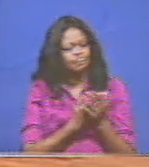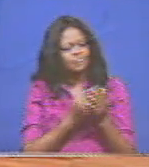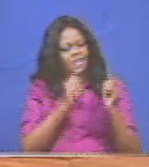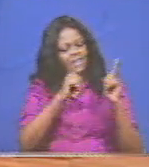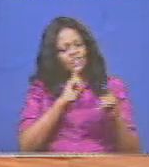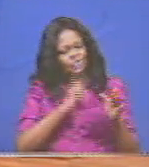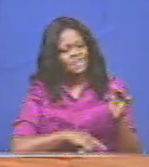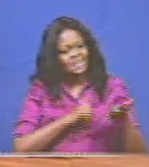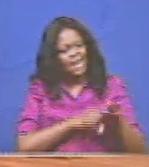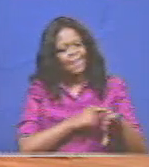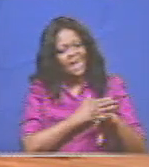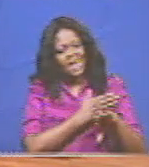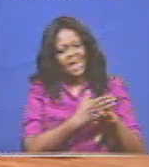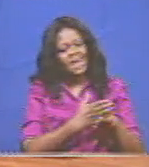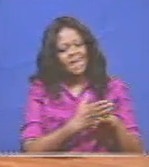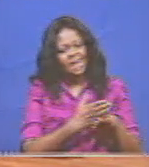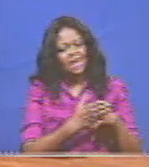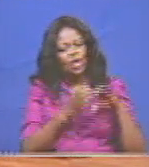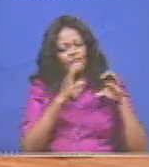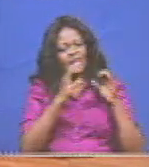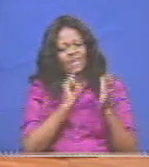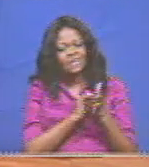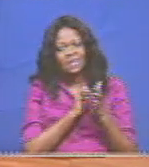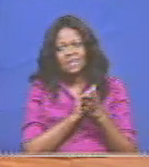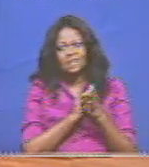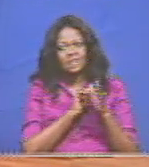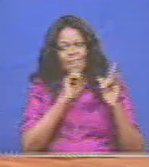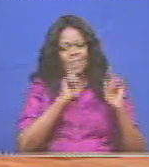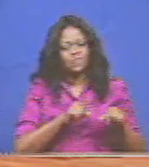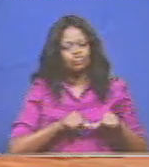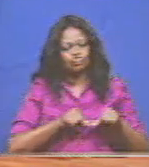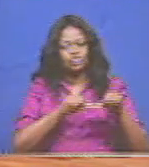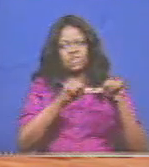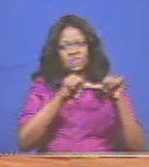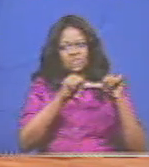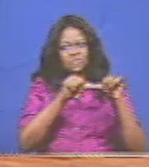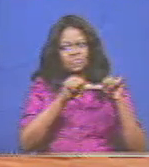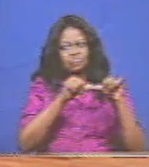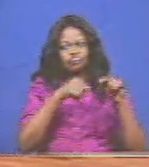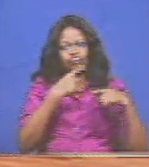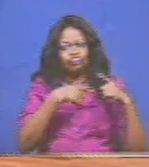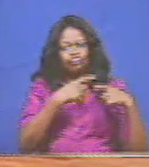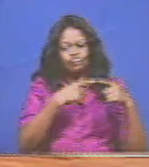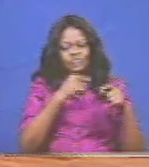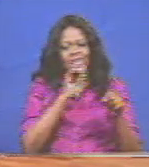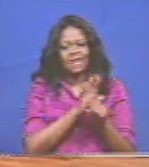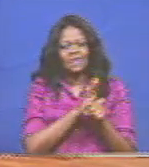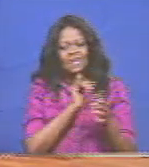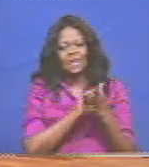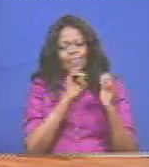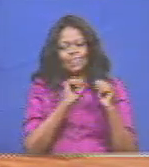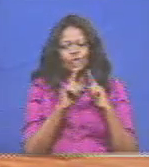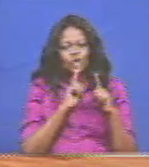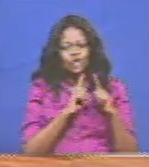we are out of time. This is a conversation, of course. We can continue on and on. There's so much we could cover